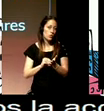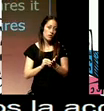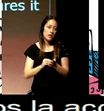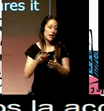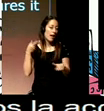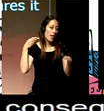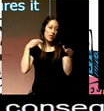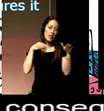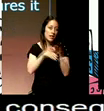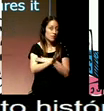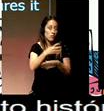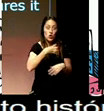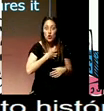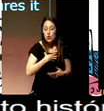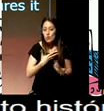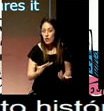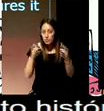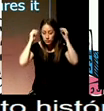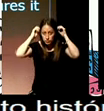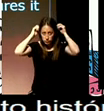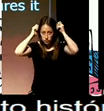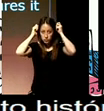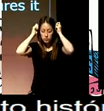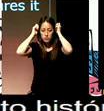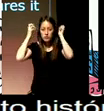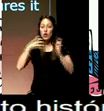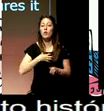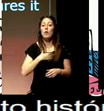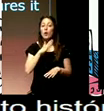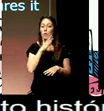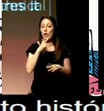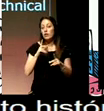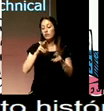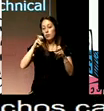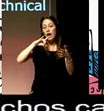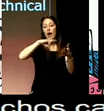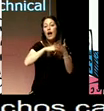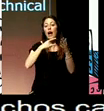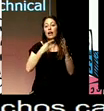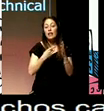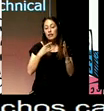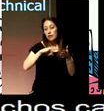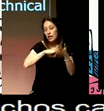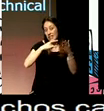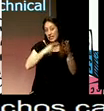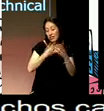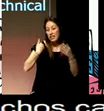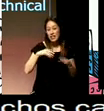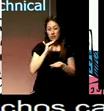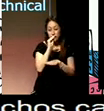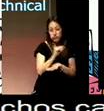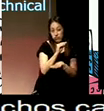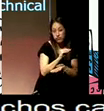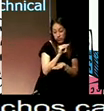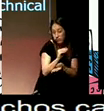technical, architectural, and conservation reasons. A more realistic goal in many cases is to